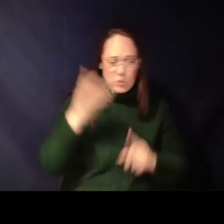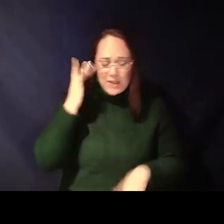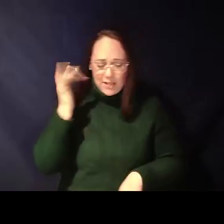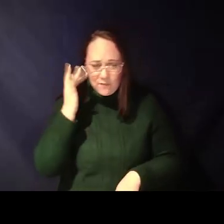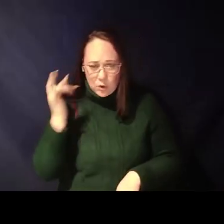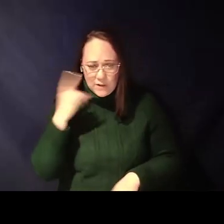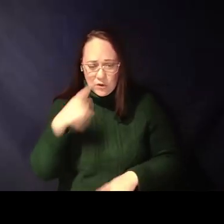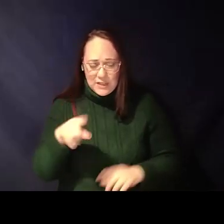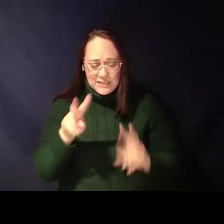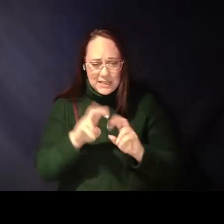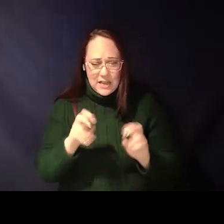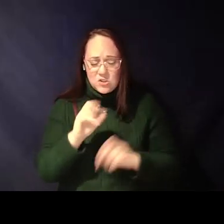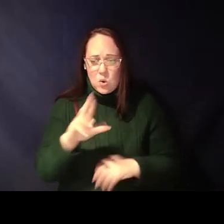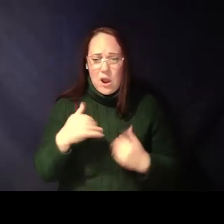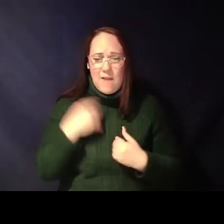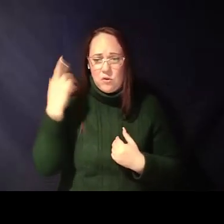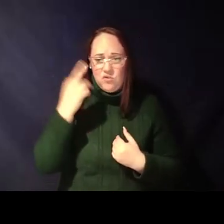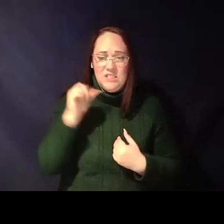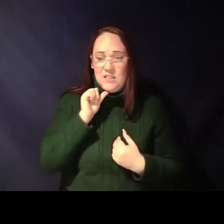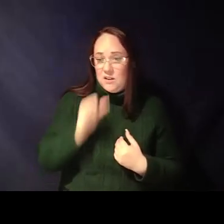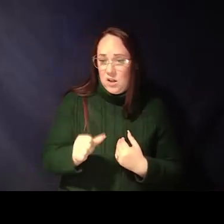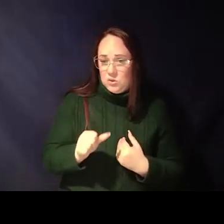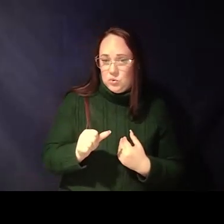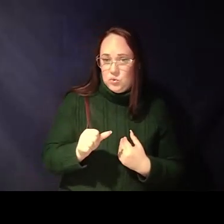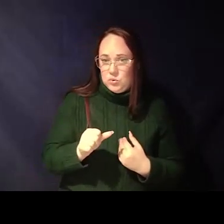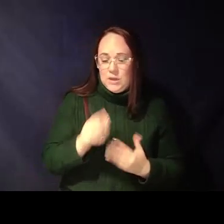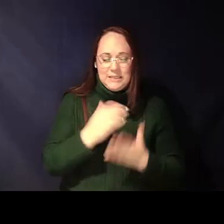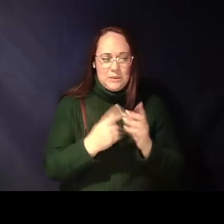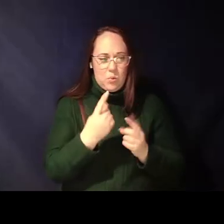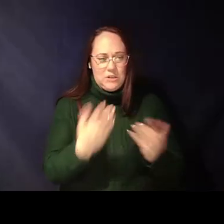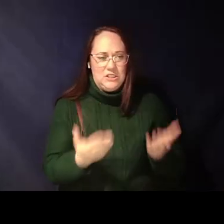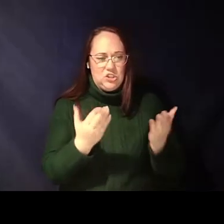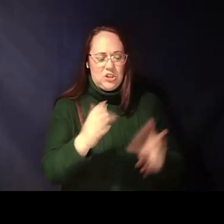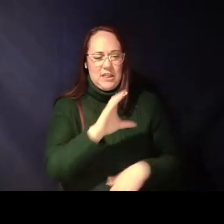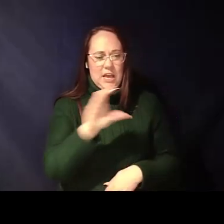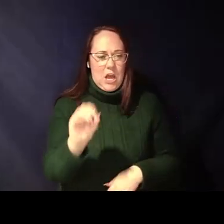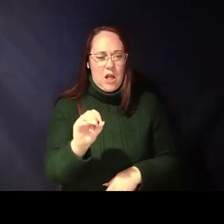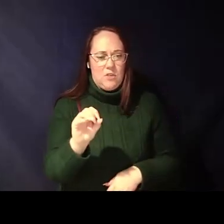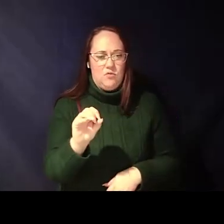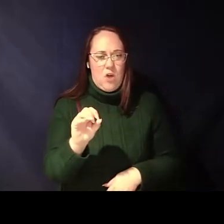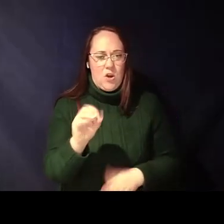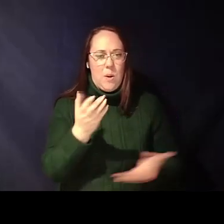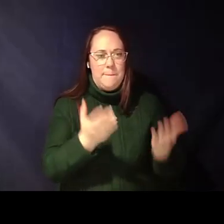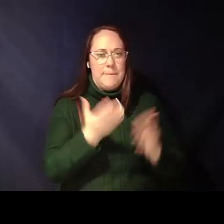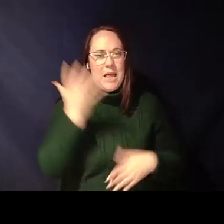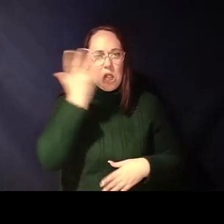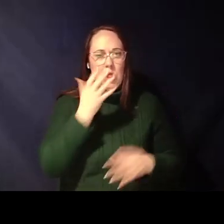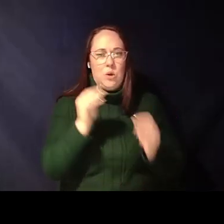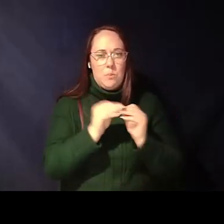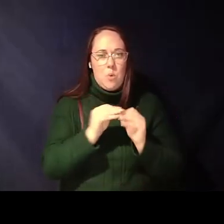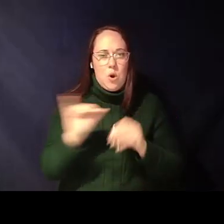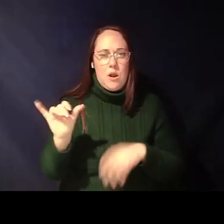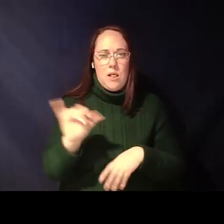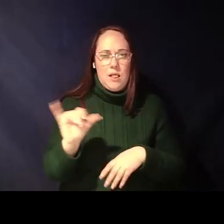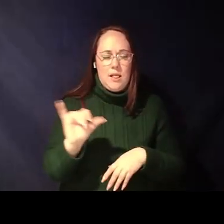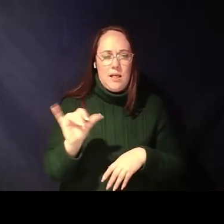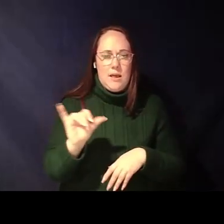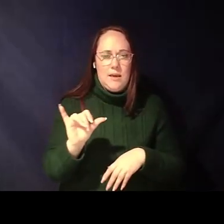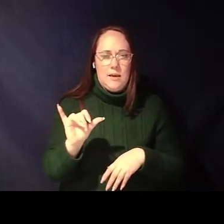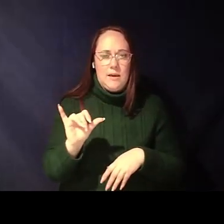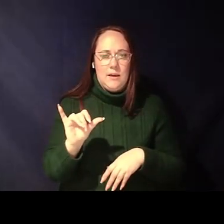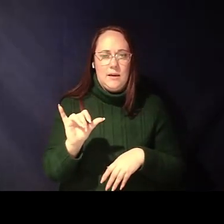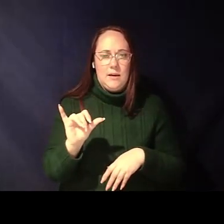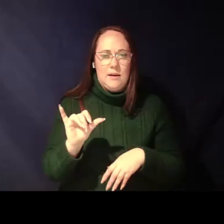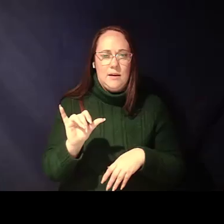this analysis, or is there a reason not to? Somebody suggesting that Colorado may look more like Colorado than a state